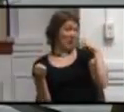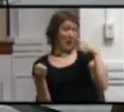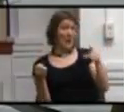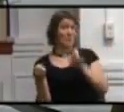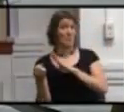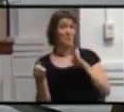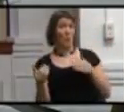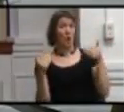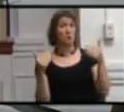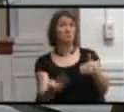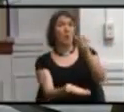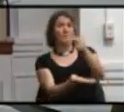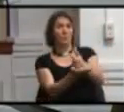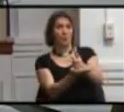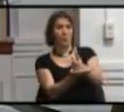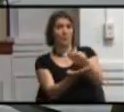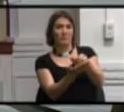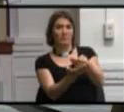evening to award